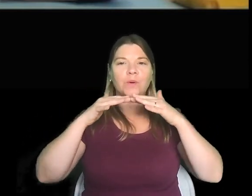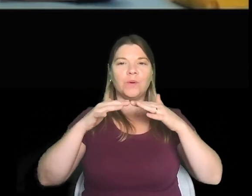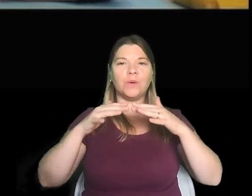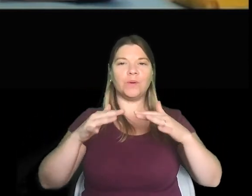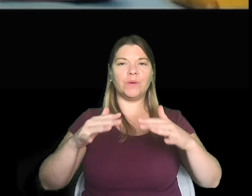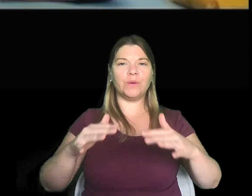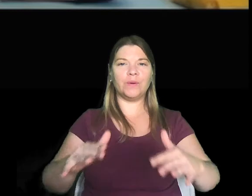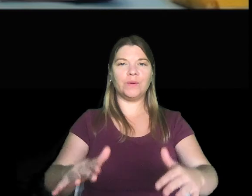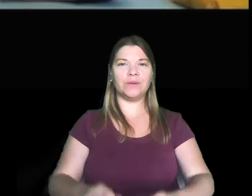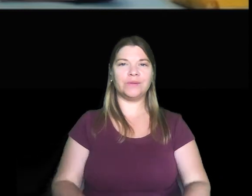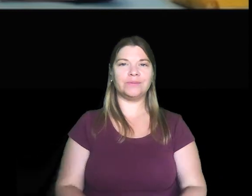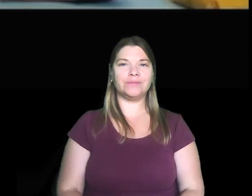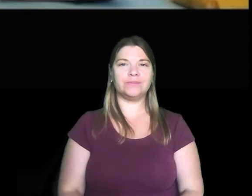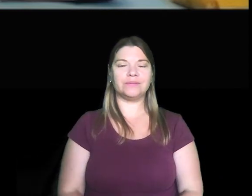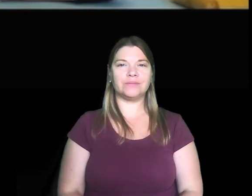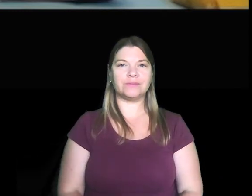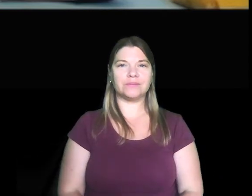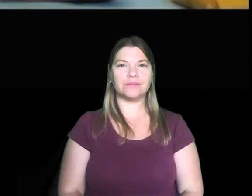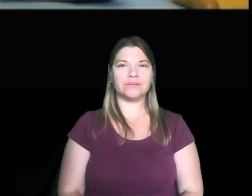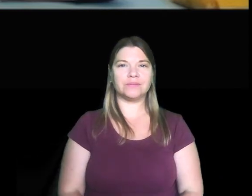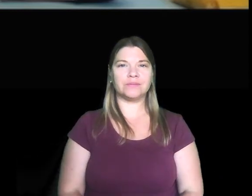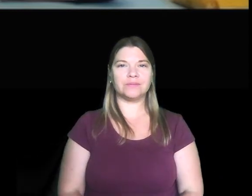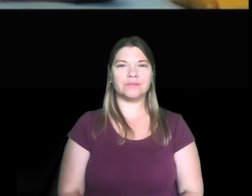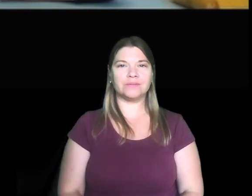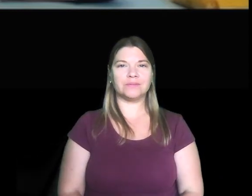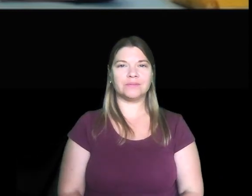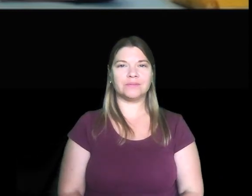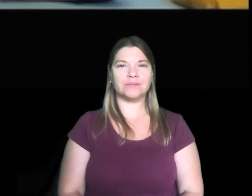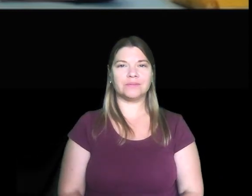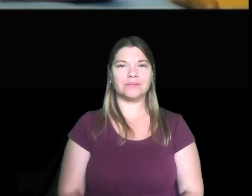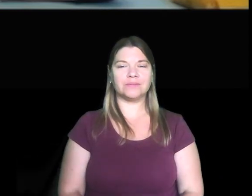towards her face on the in-breath and down towards the ground on the breath out.